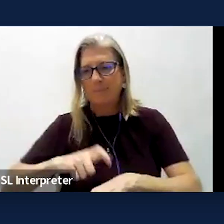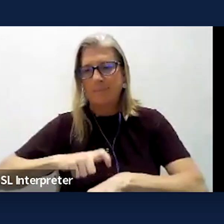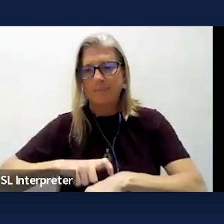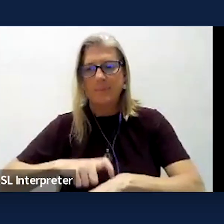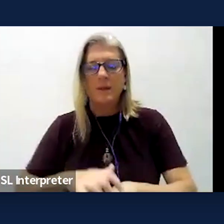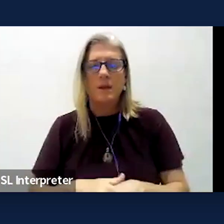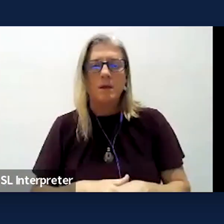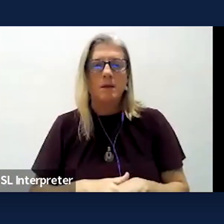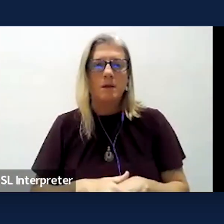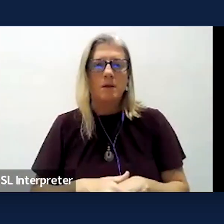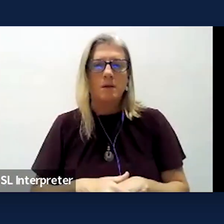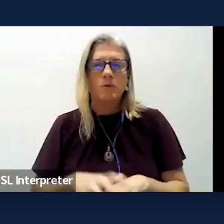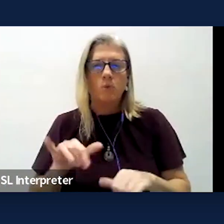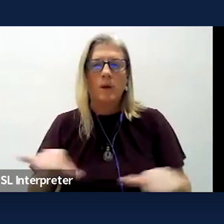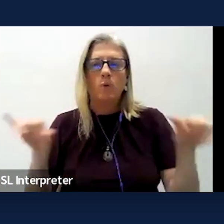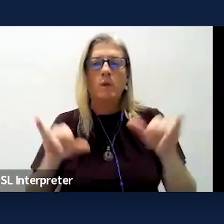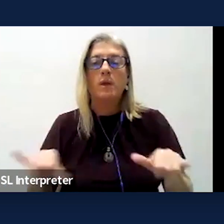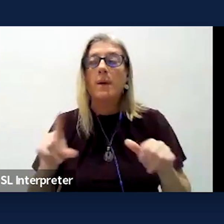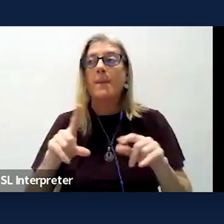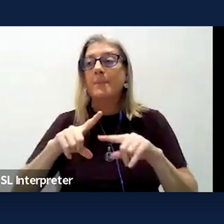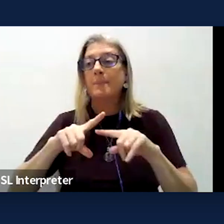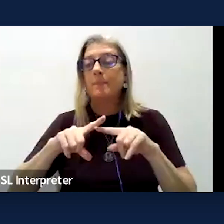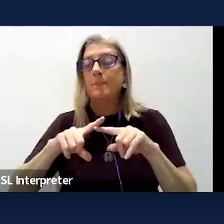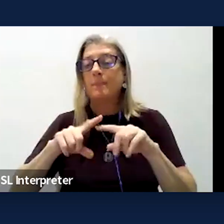just the being able to